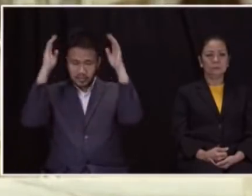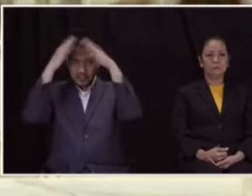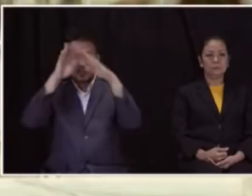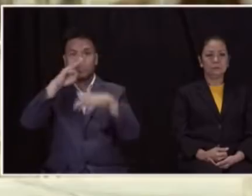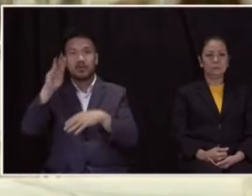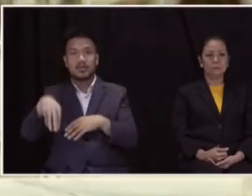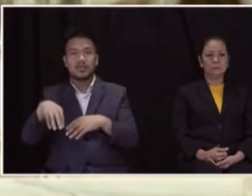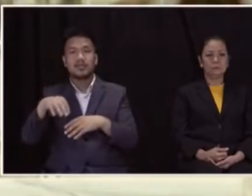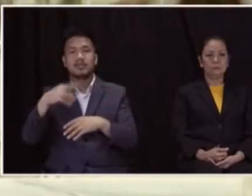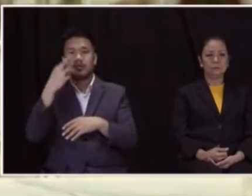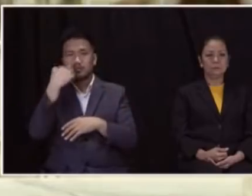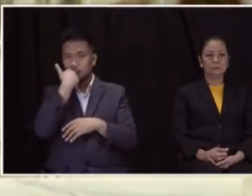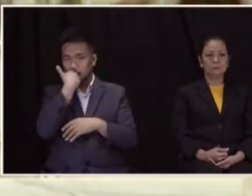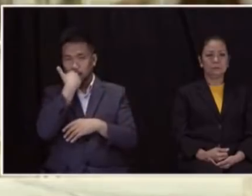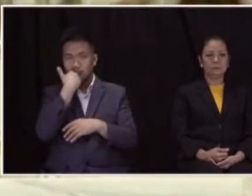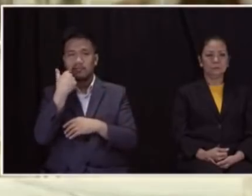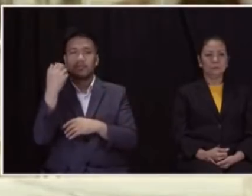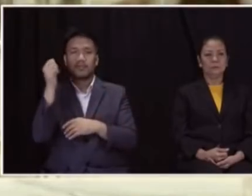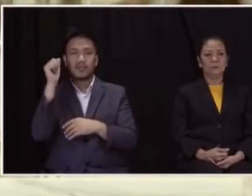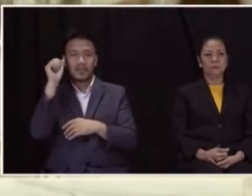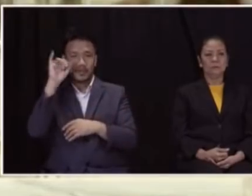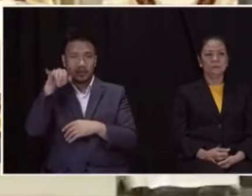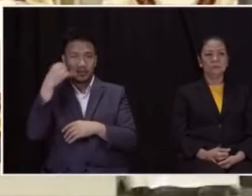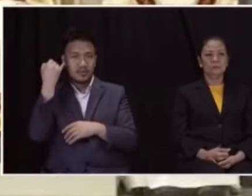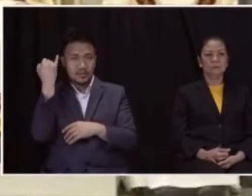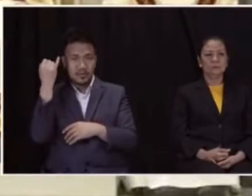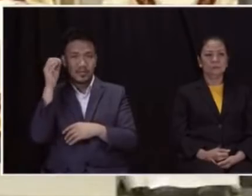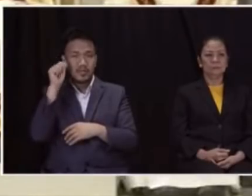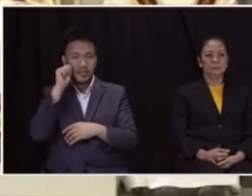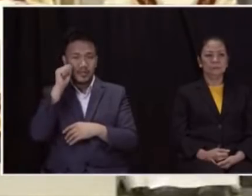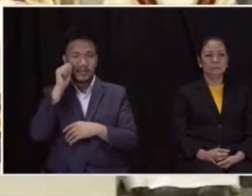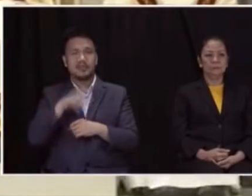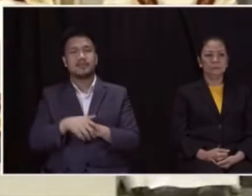His Eminence Jose Cardinal Advincula.